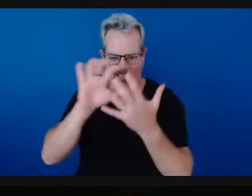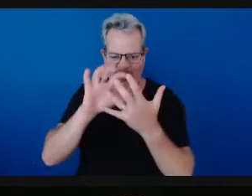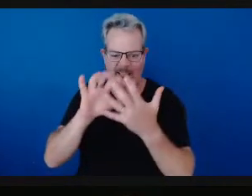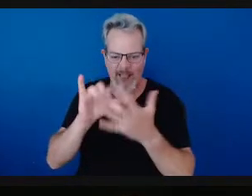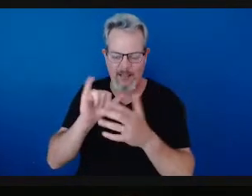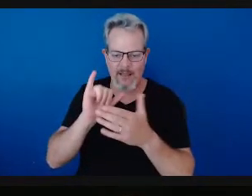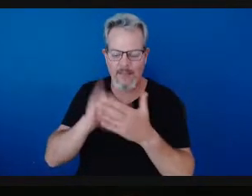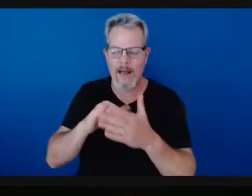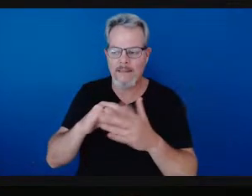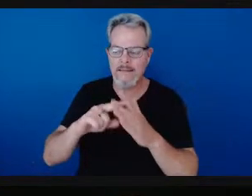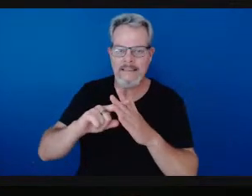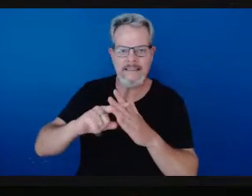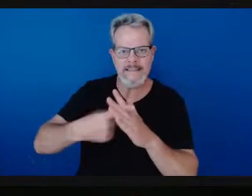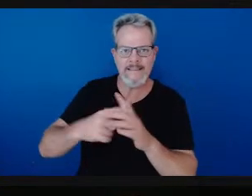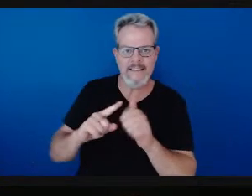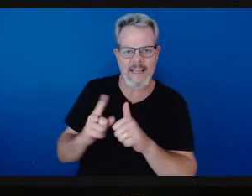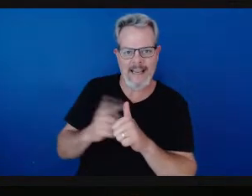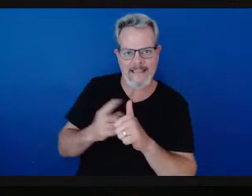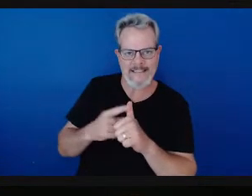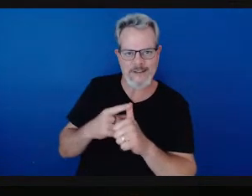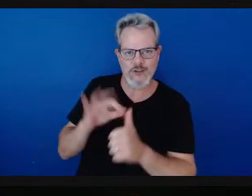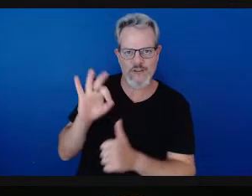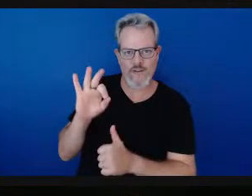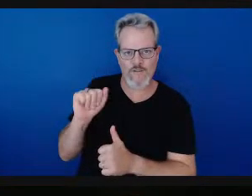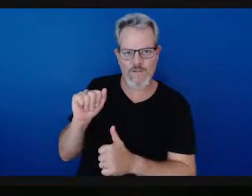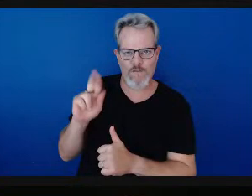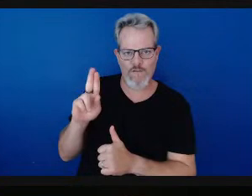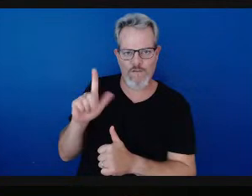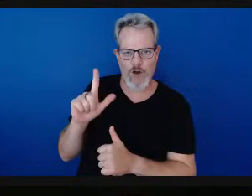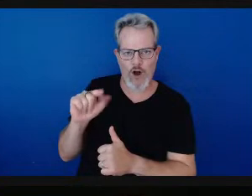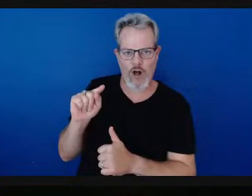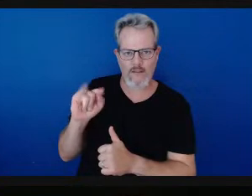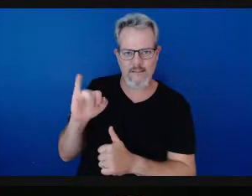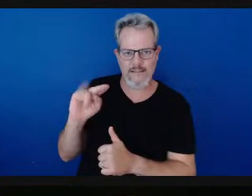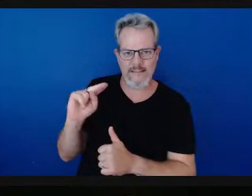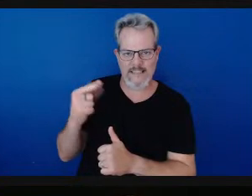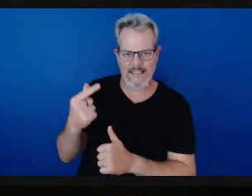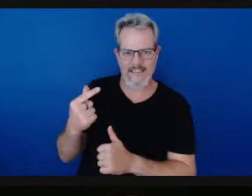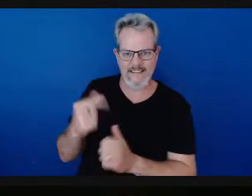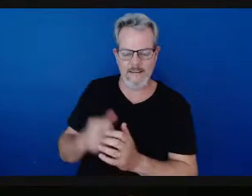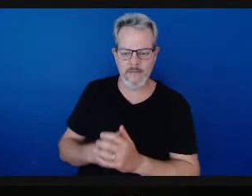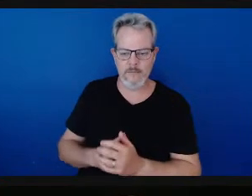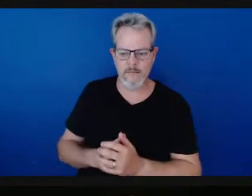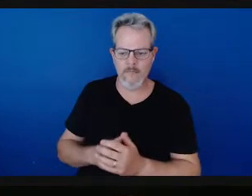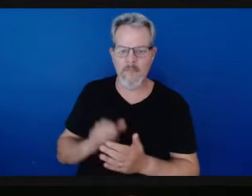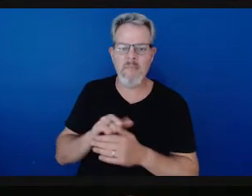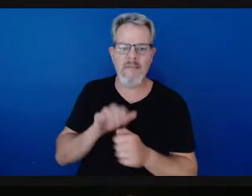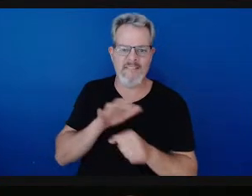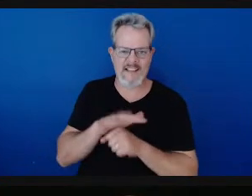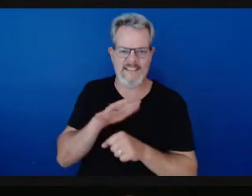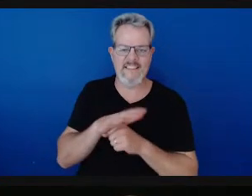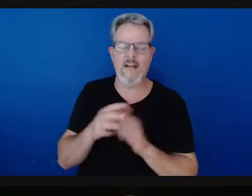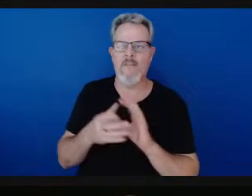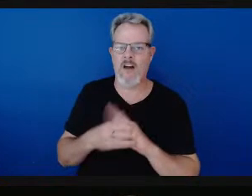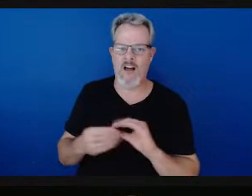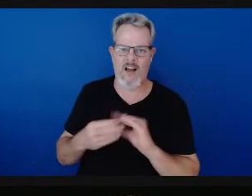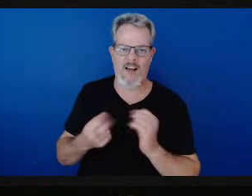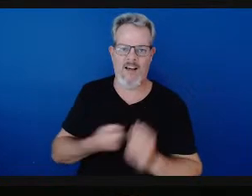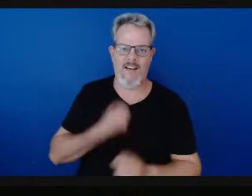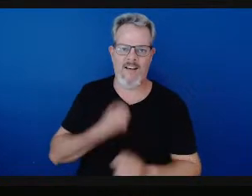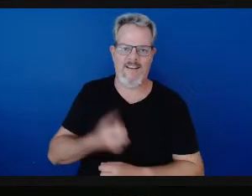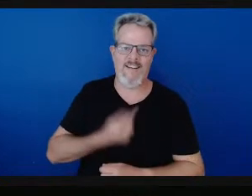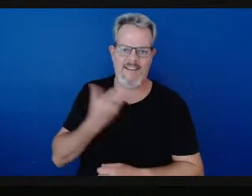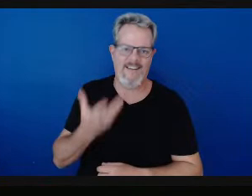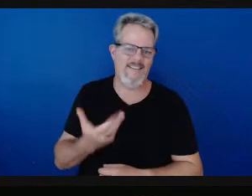faulting, where you have this offsets stepping in a similar direction. But that's enough for me to share on that, just to tease